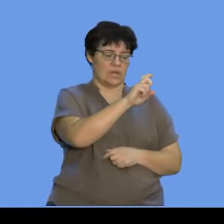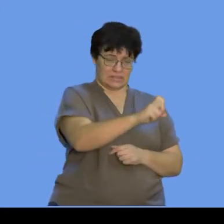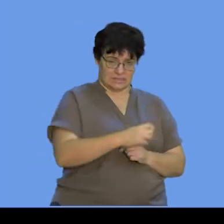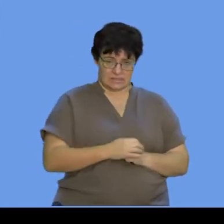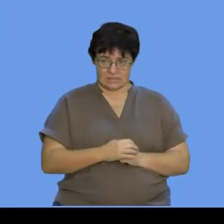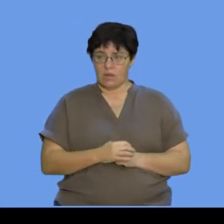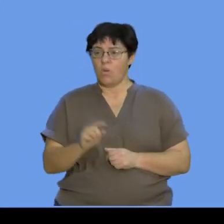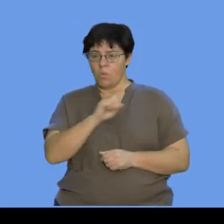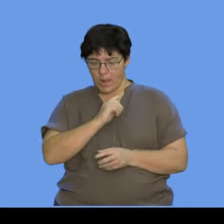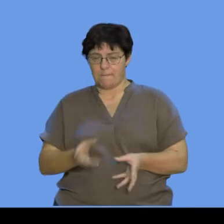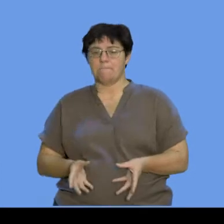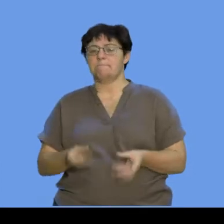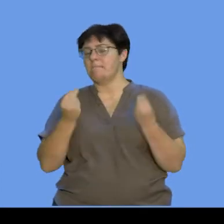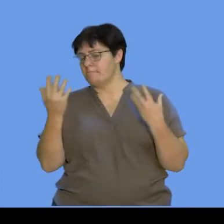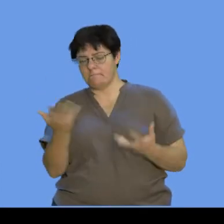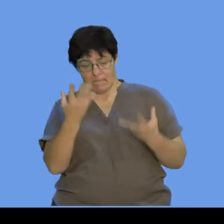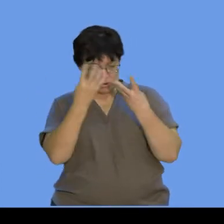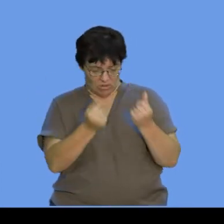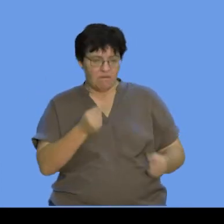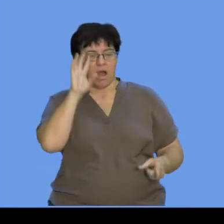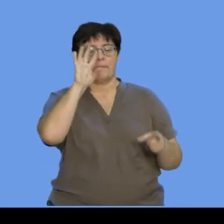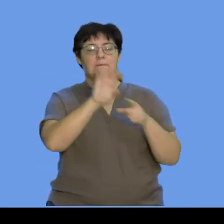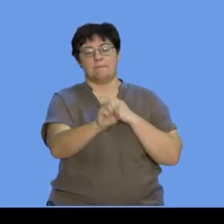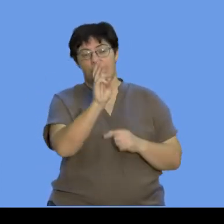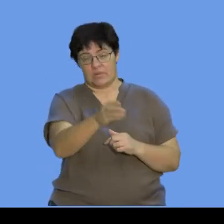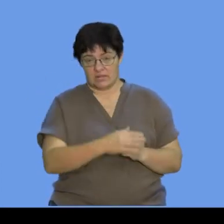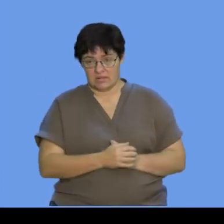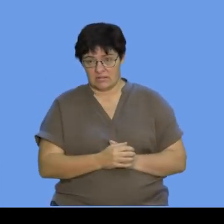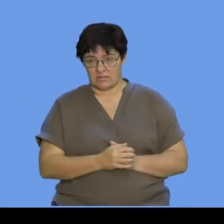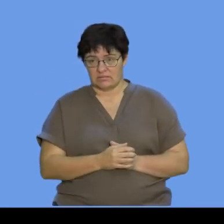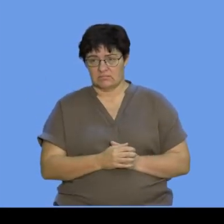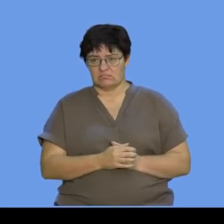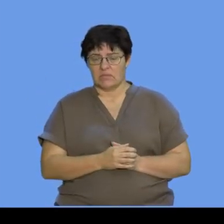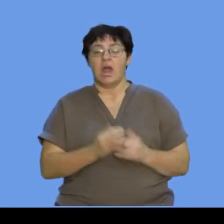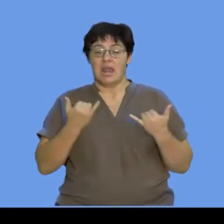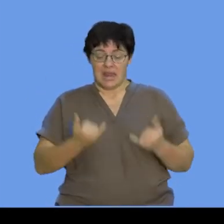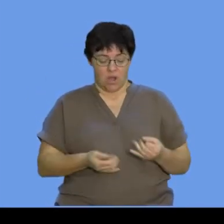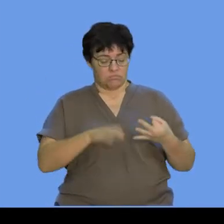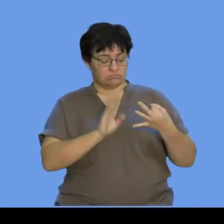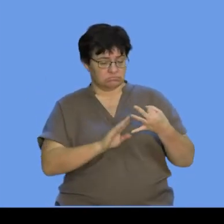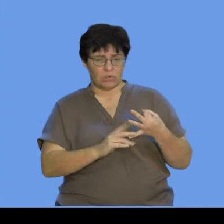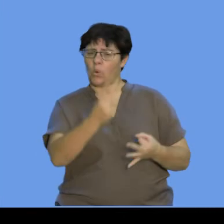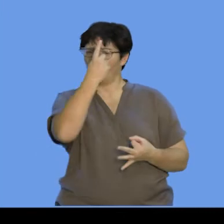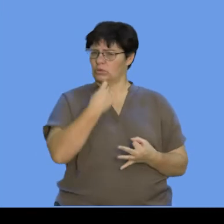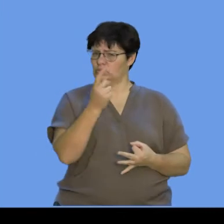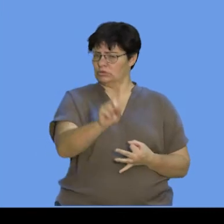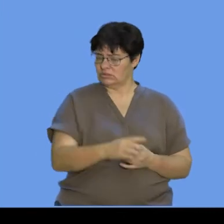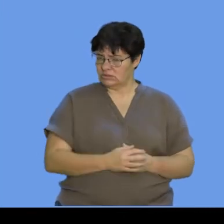2X, because it will come in handy somewhere when we are solving this. Then now what do they want us to actually now